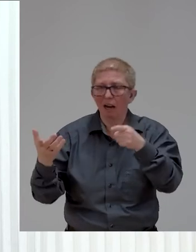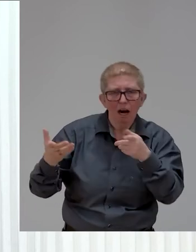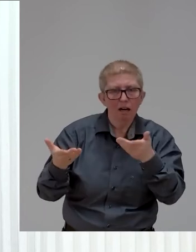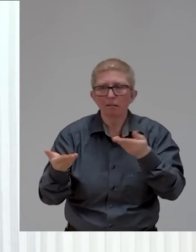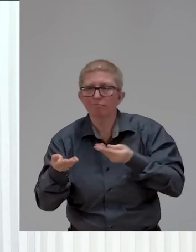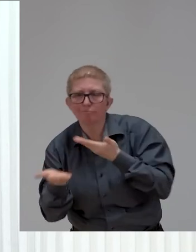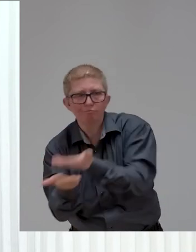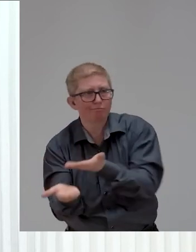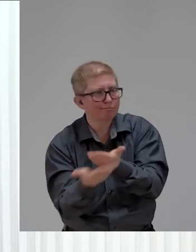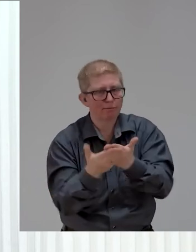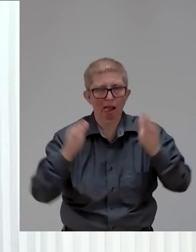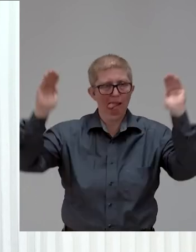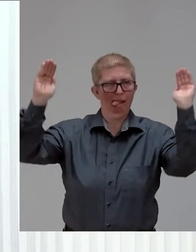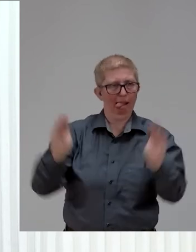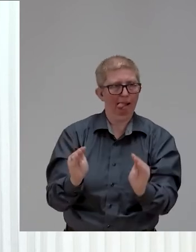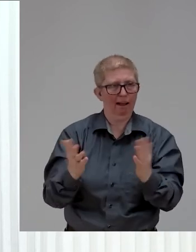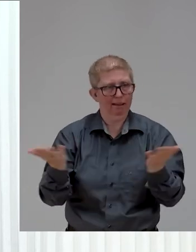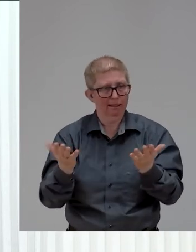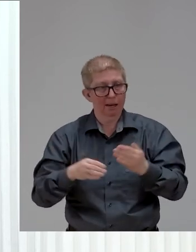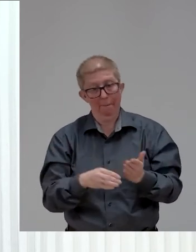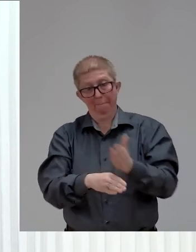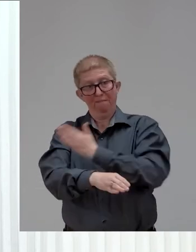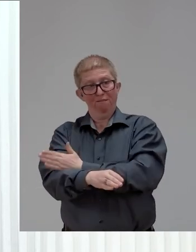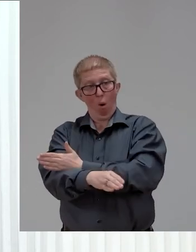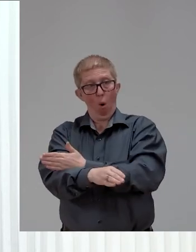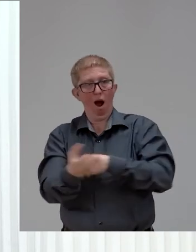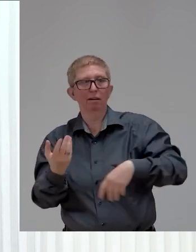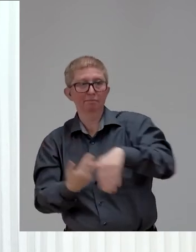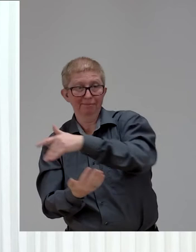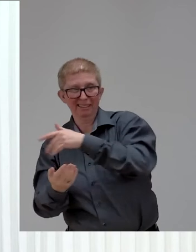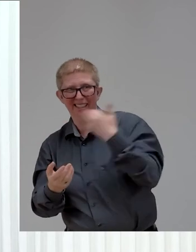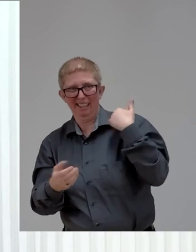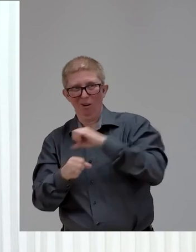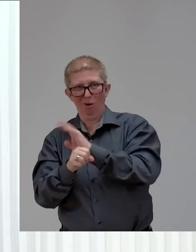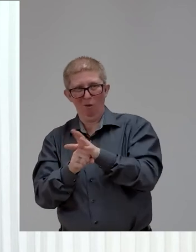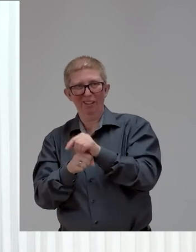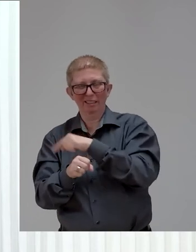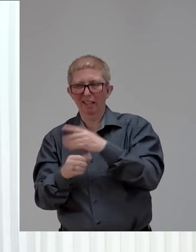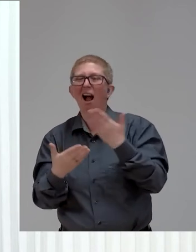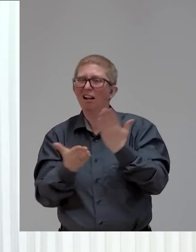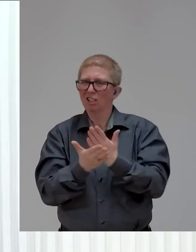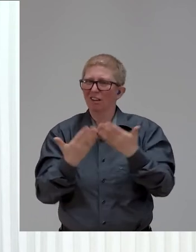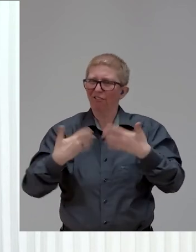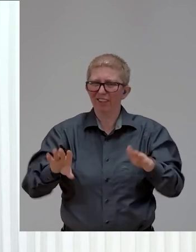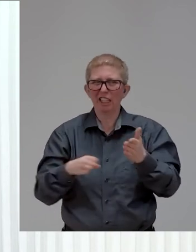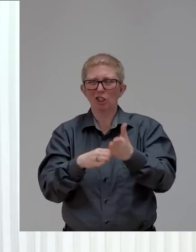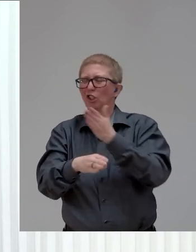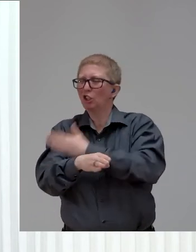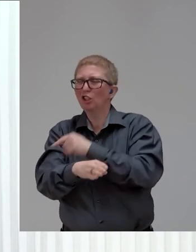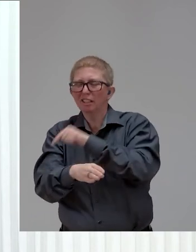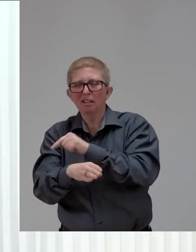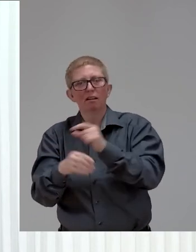the crisis, people living with disabilities worldwide were less likely to enjoy access to education, healthcare, and